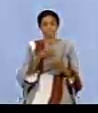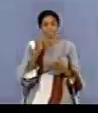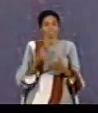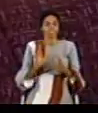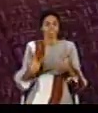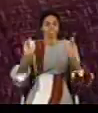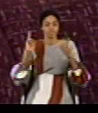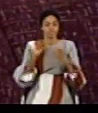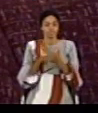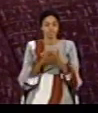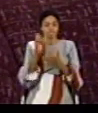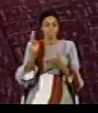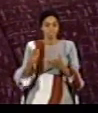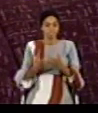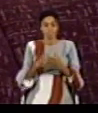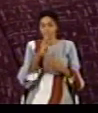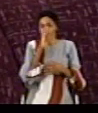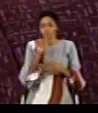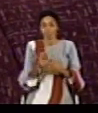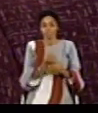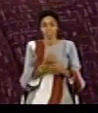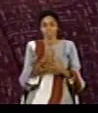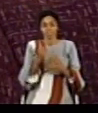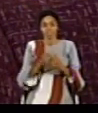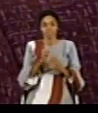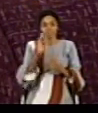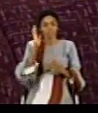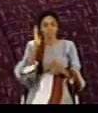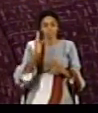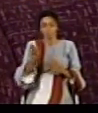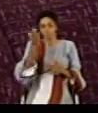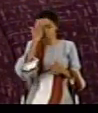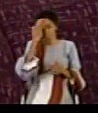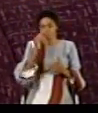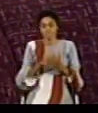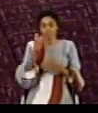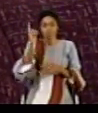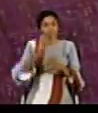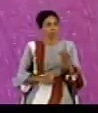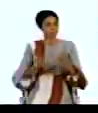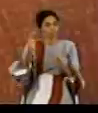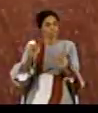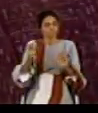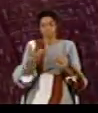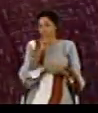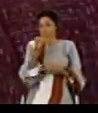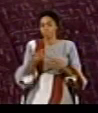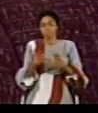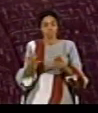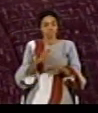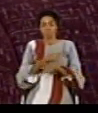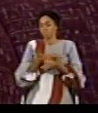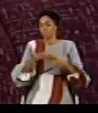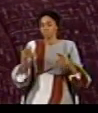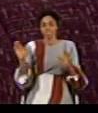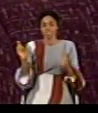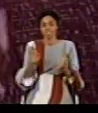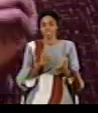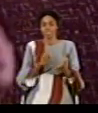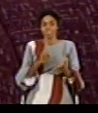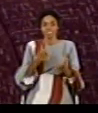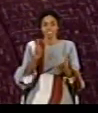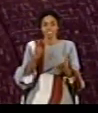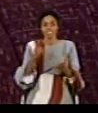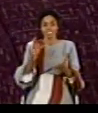be, so that everyone should know that word, that what God cannot do does not exist. Yes, I need to thank God for the life of